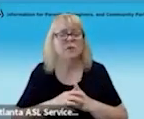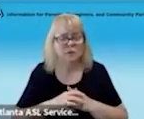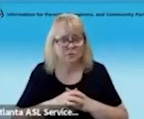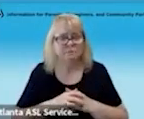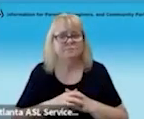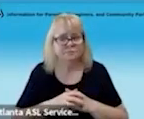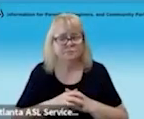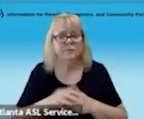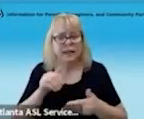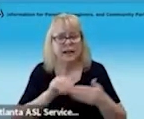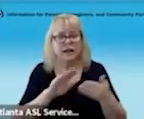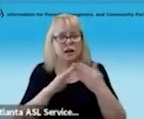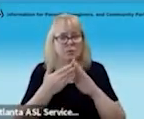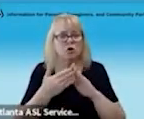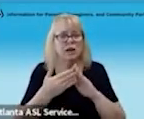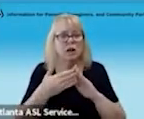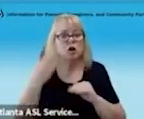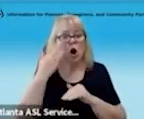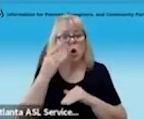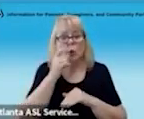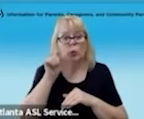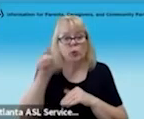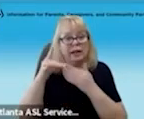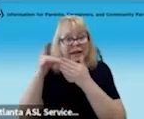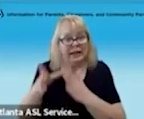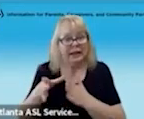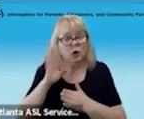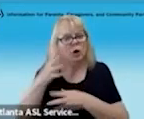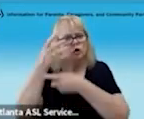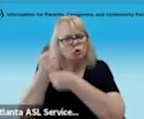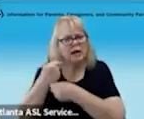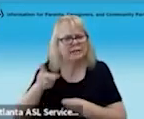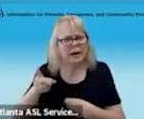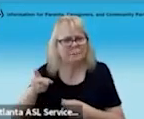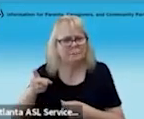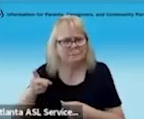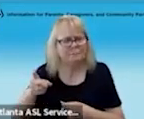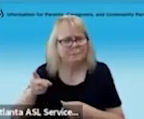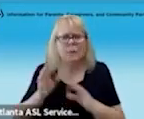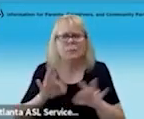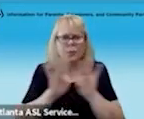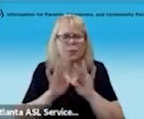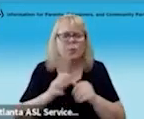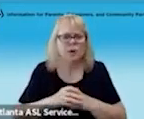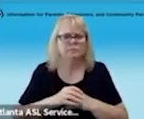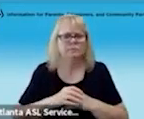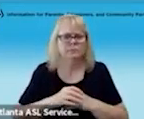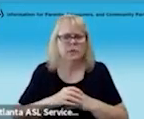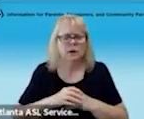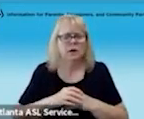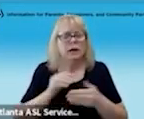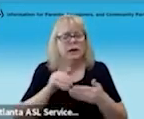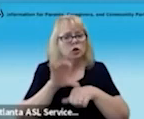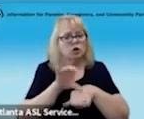of your community leaders, your neighborhood association leaders, leaders who are on the ground, as I say, continue to have boots on the ground,